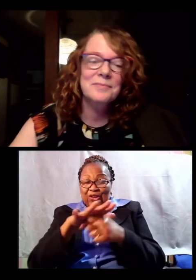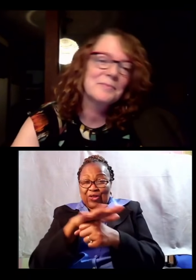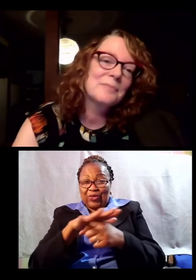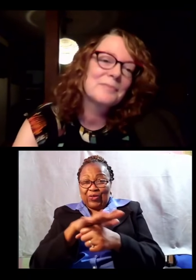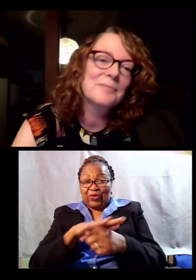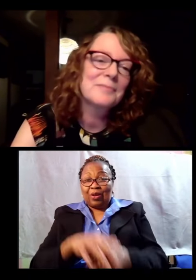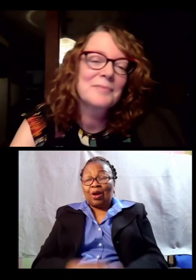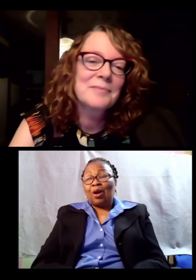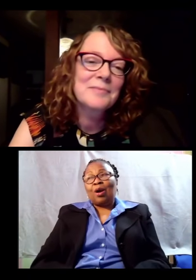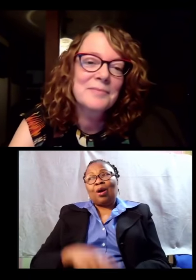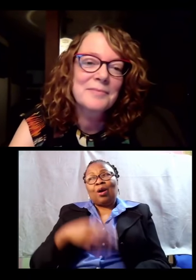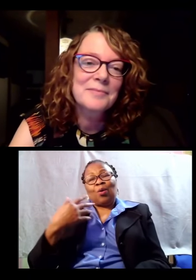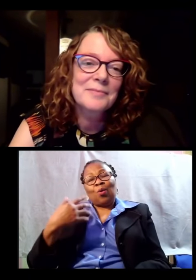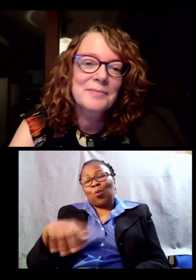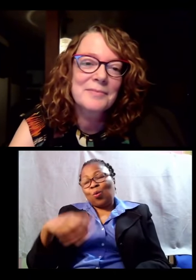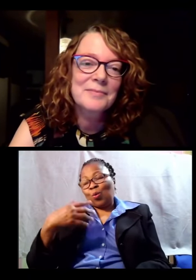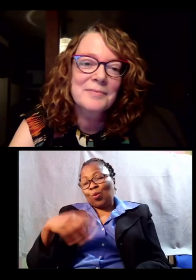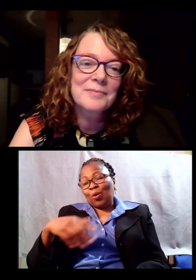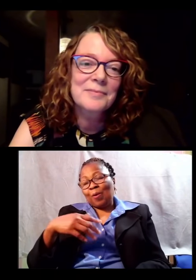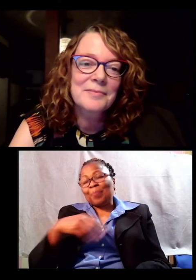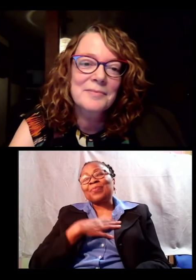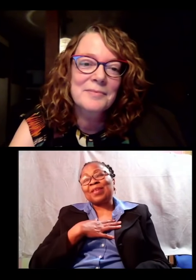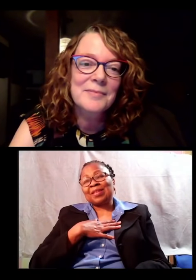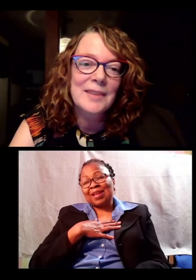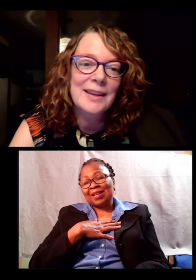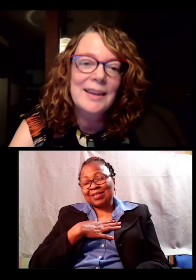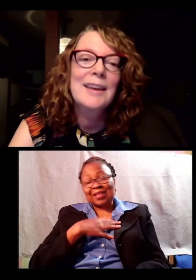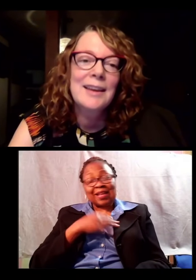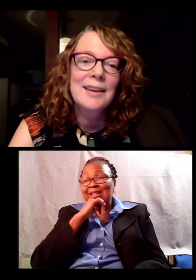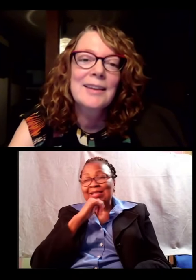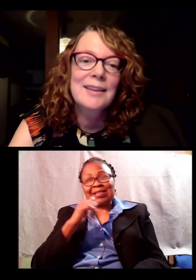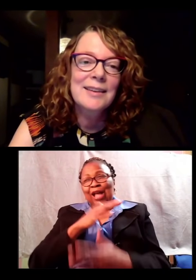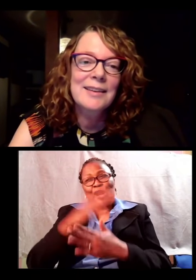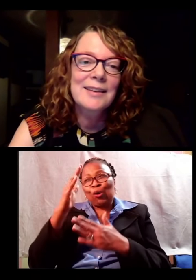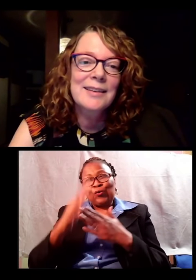goodness, yes, it ain't over.